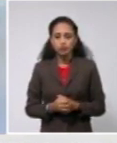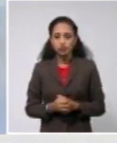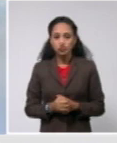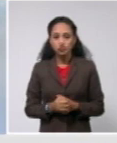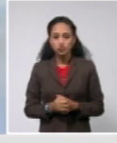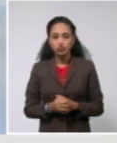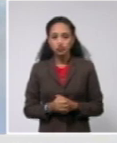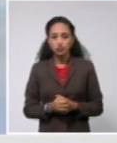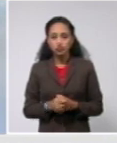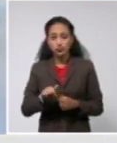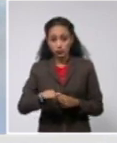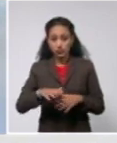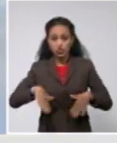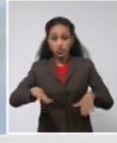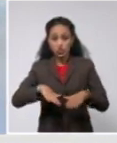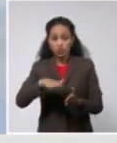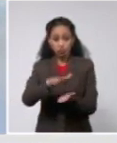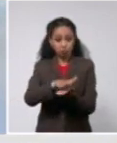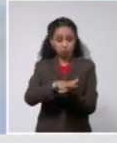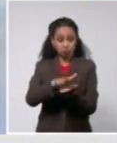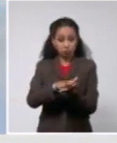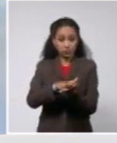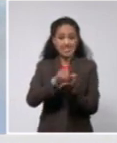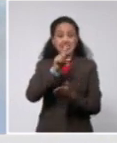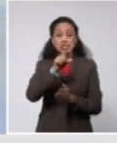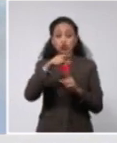2.21%, lower than the global rate of